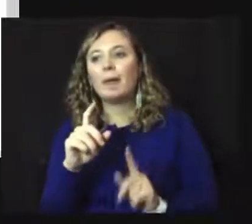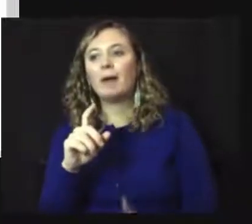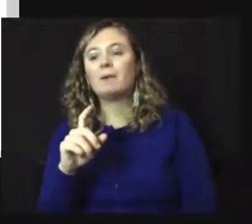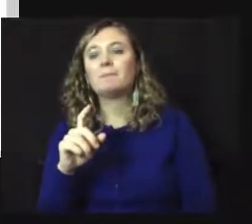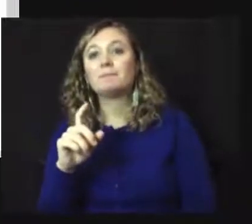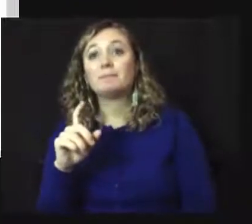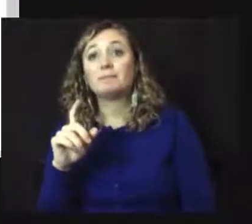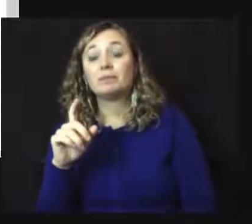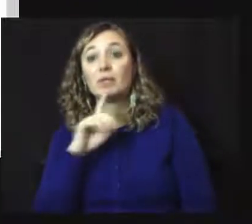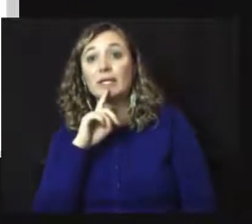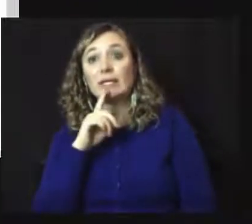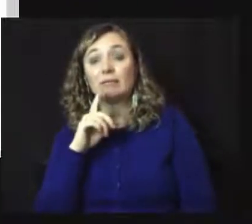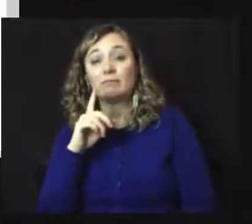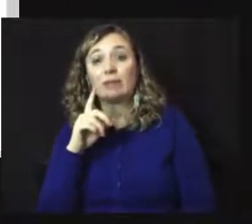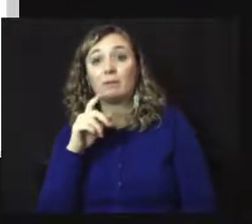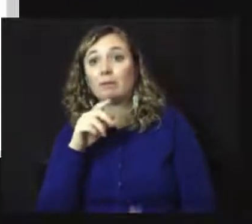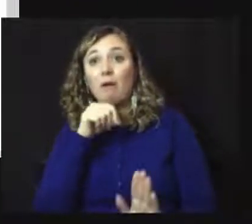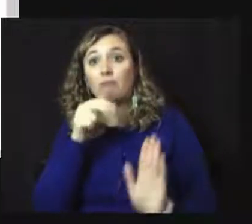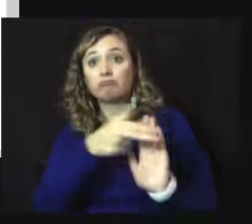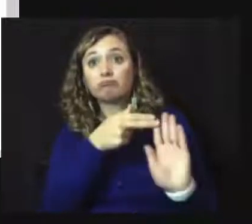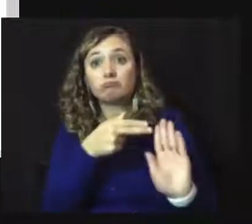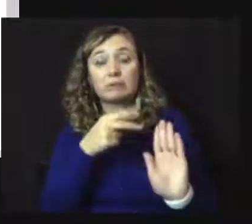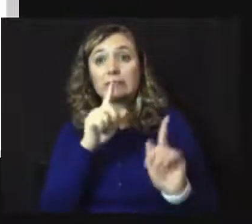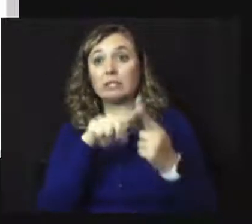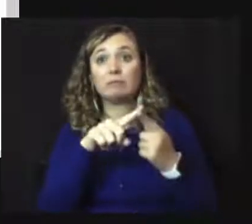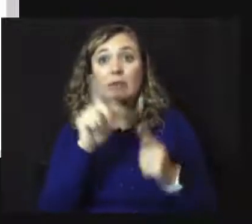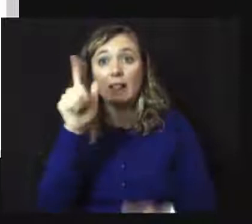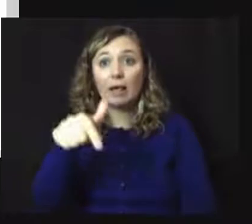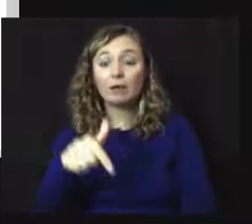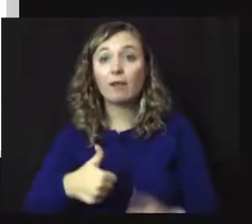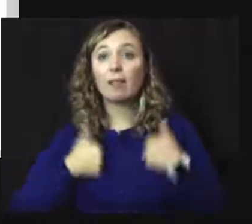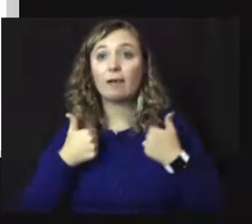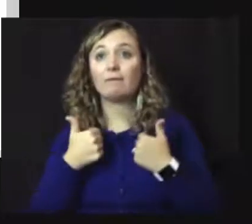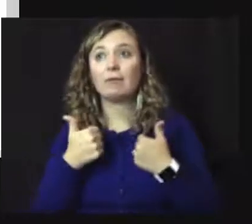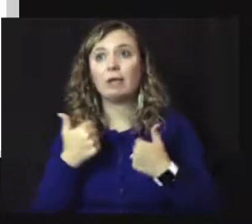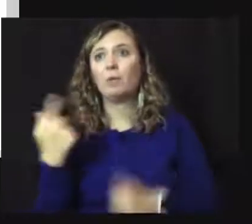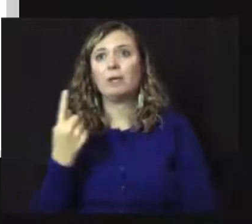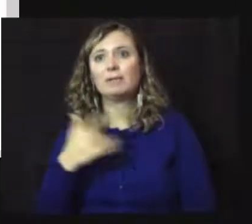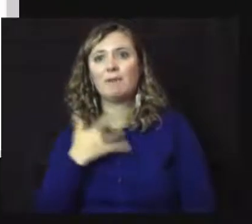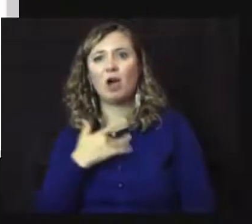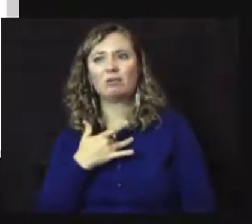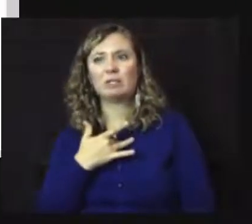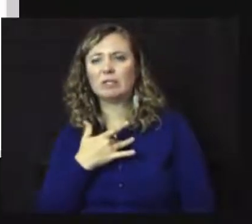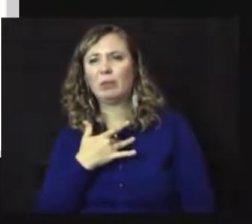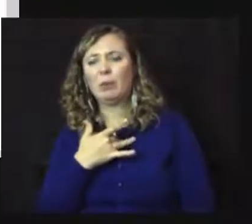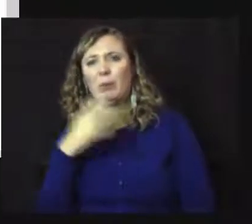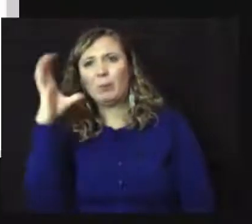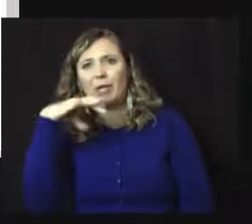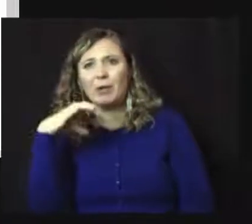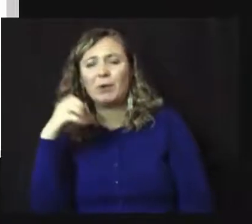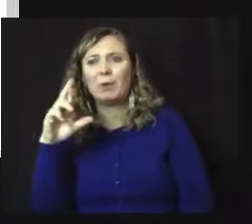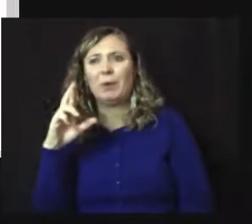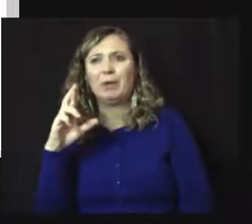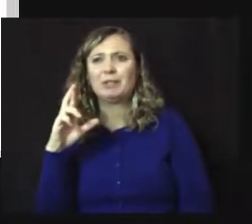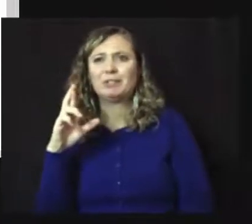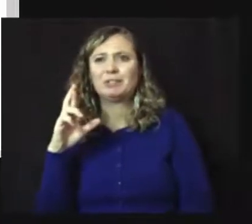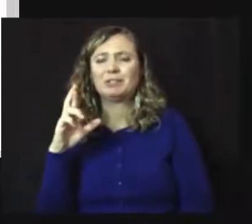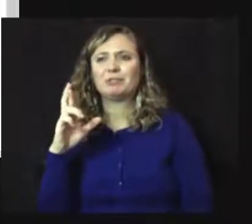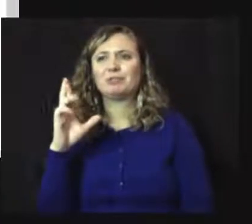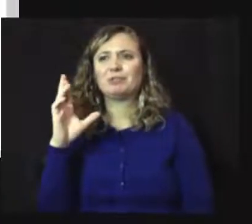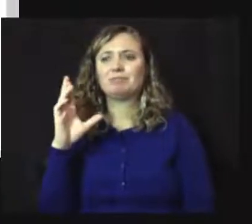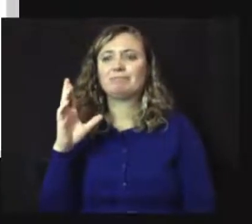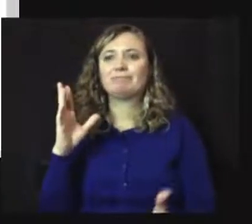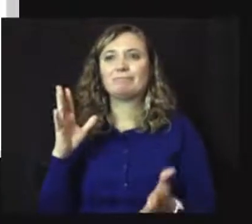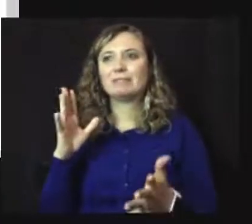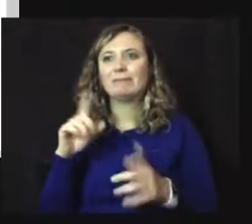way, who always felt like kind of weird or quirky, or people were always like, you're so funny, you're so strange, I love the way your